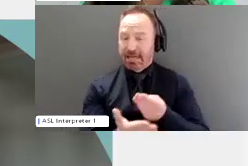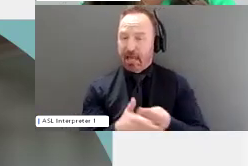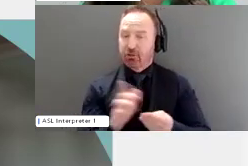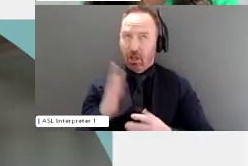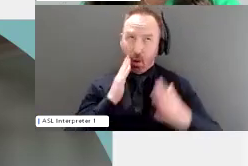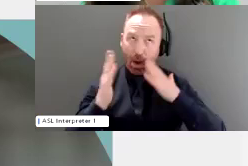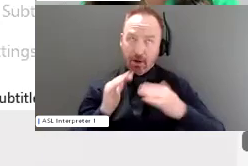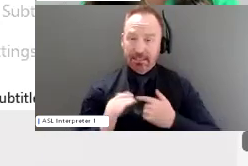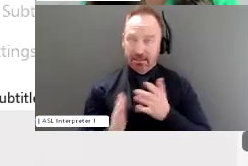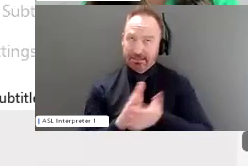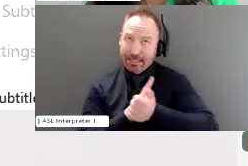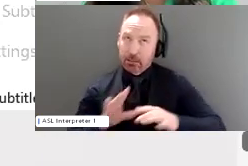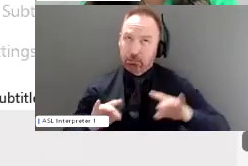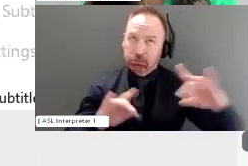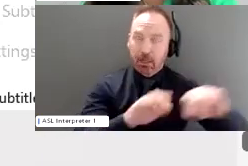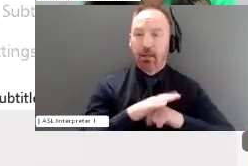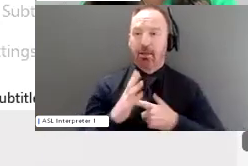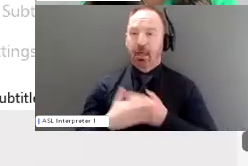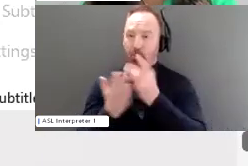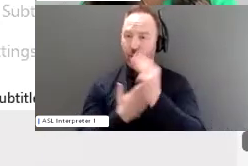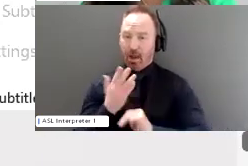survivor-led programs to help individuals rebuild their lives.